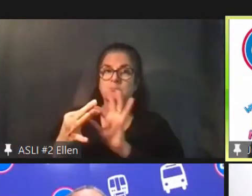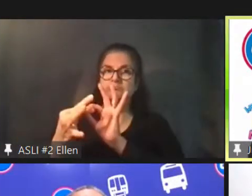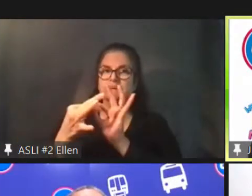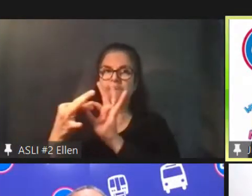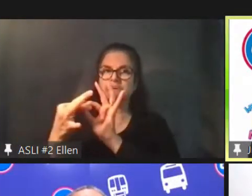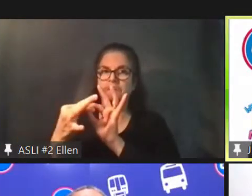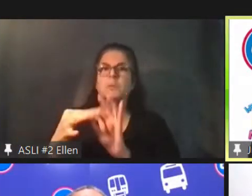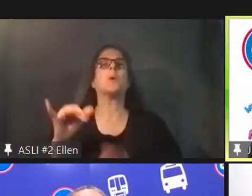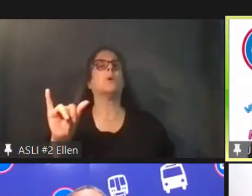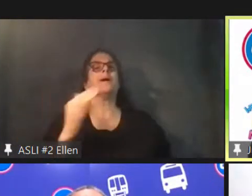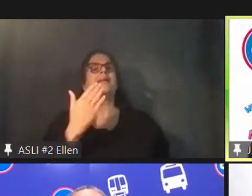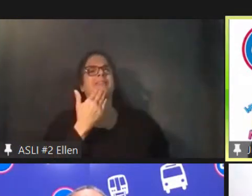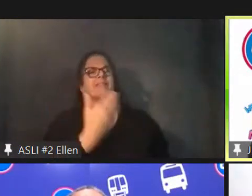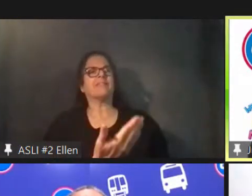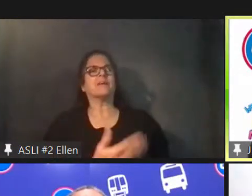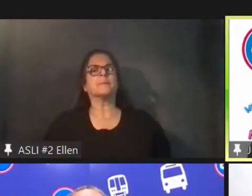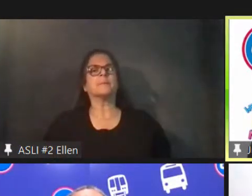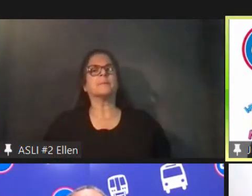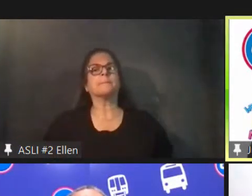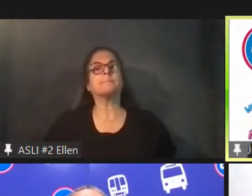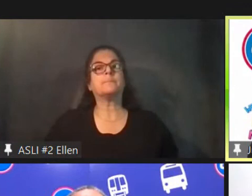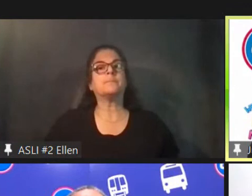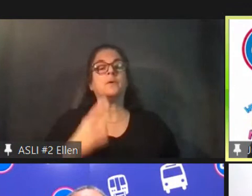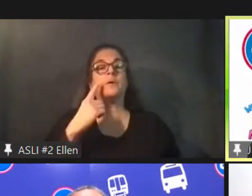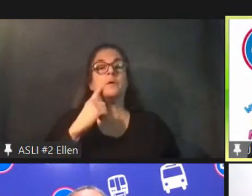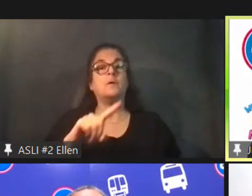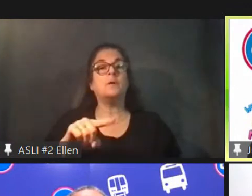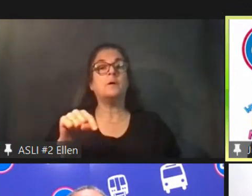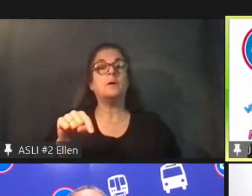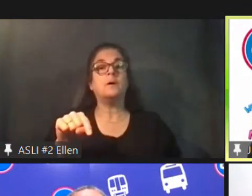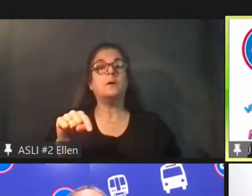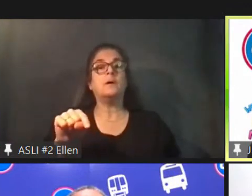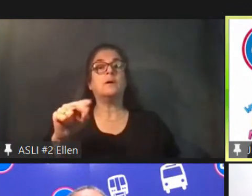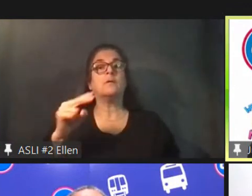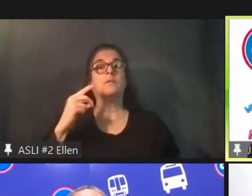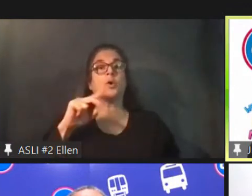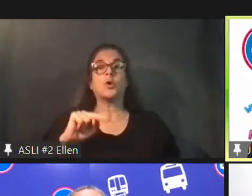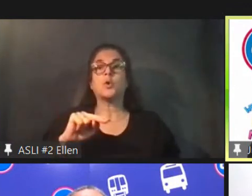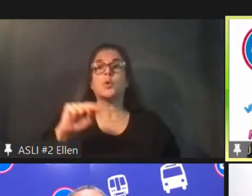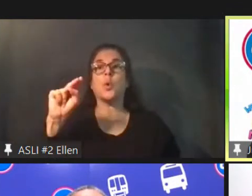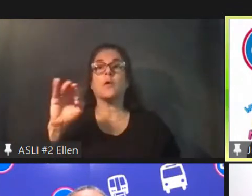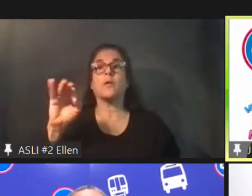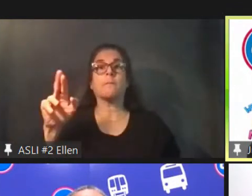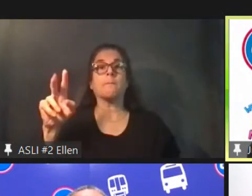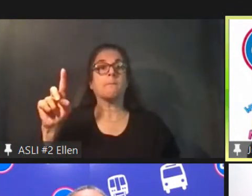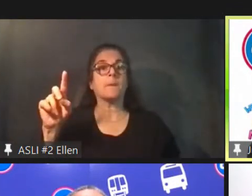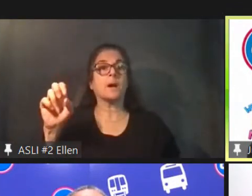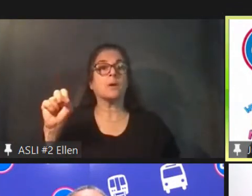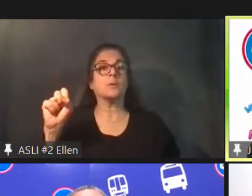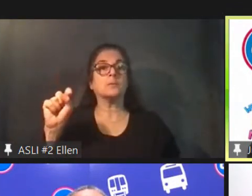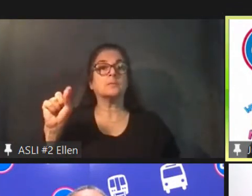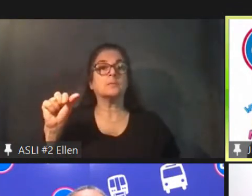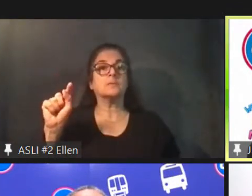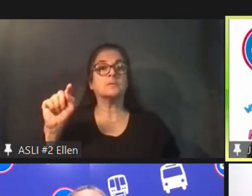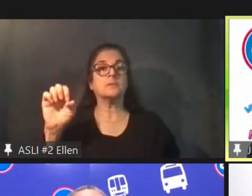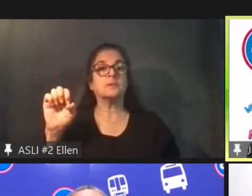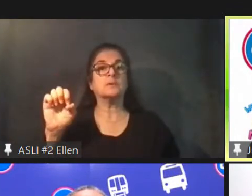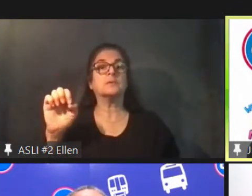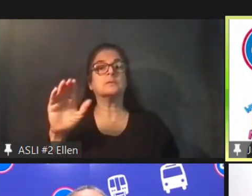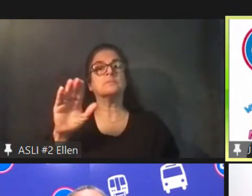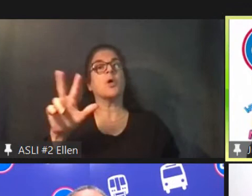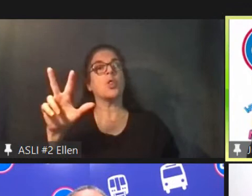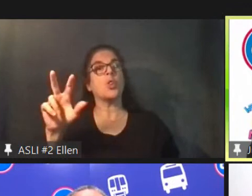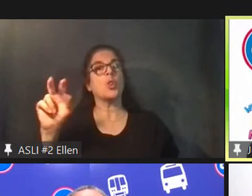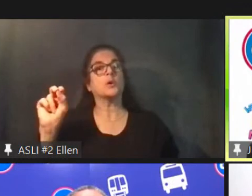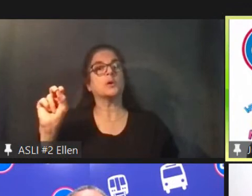Bill. For the MidCon work order for northbound State, we assessed a 30% DBE goal.